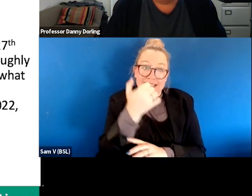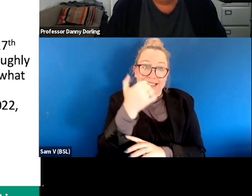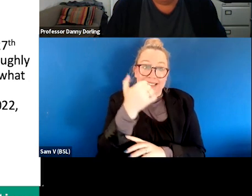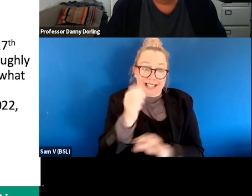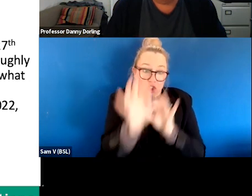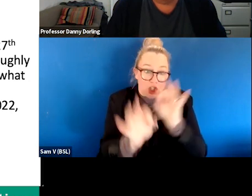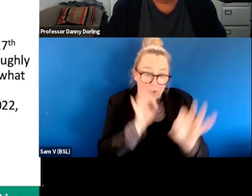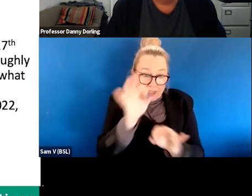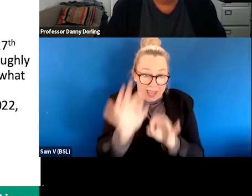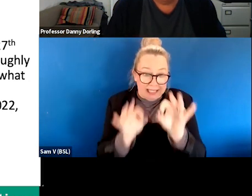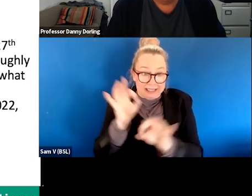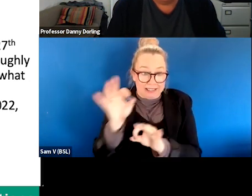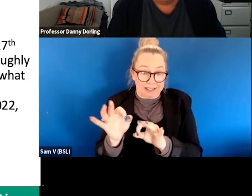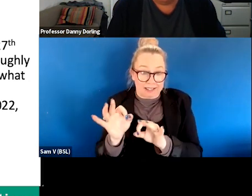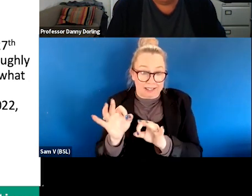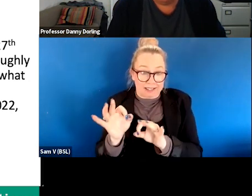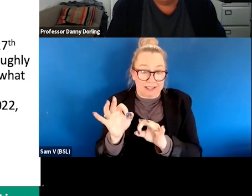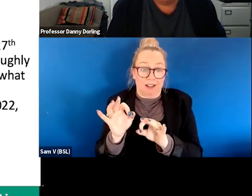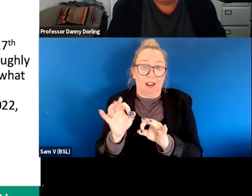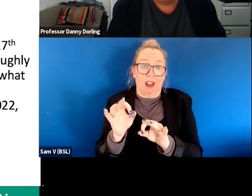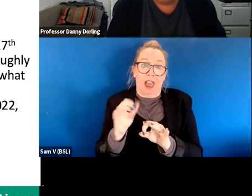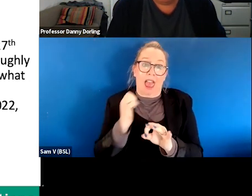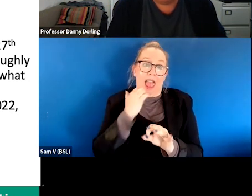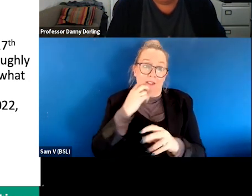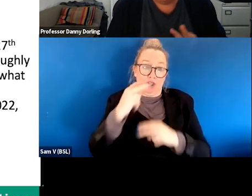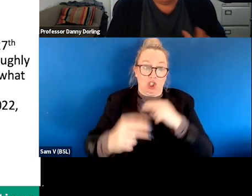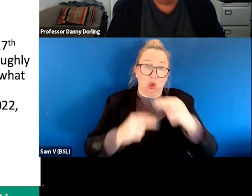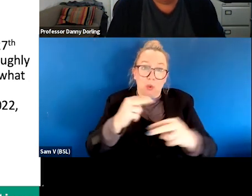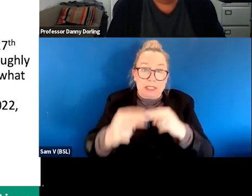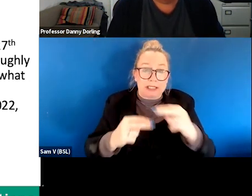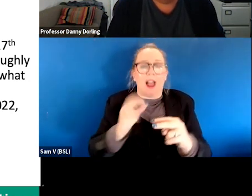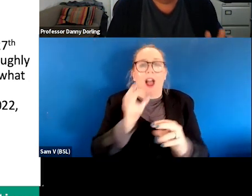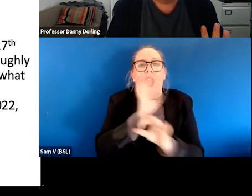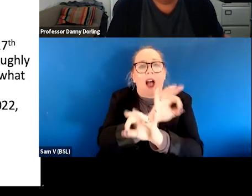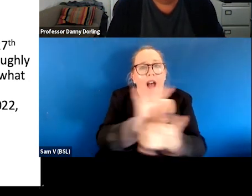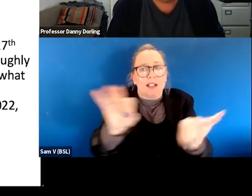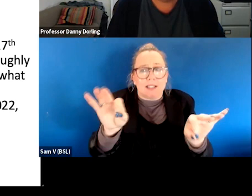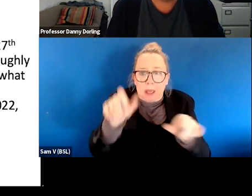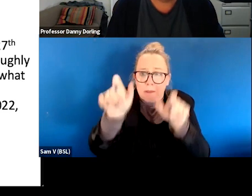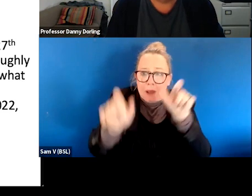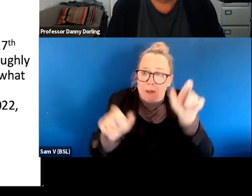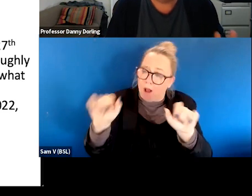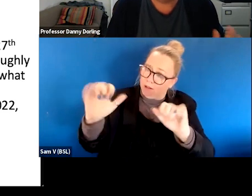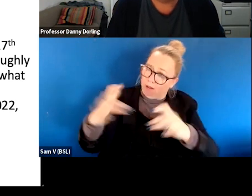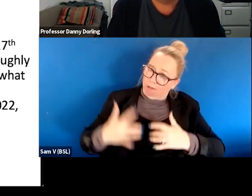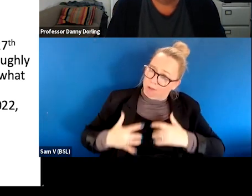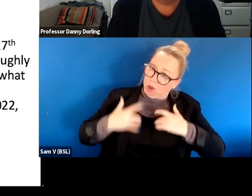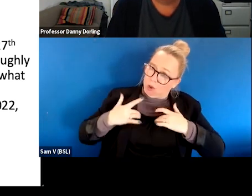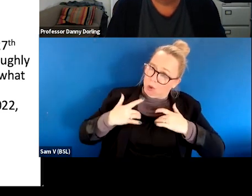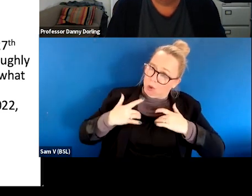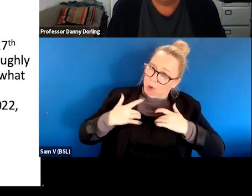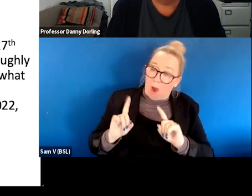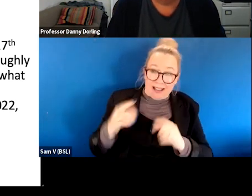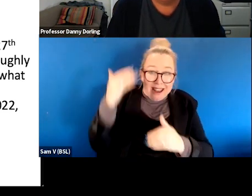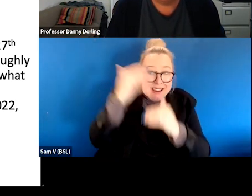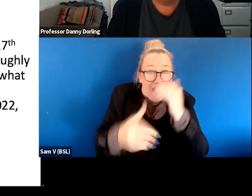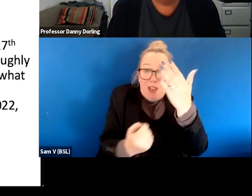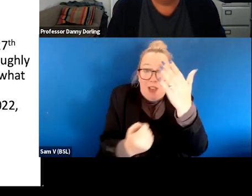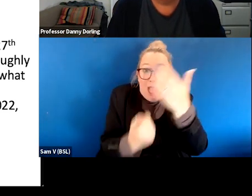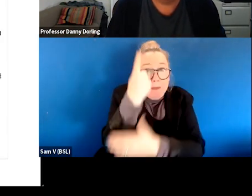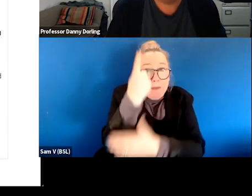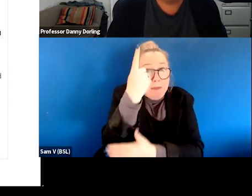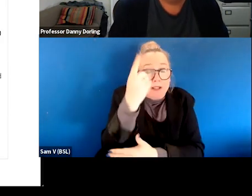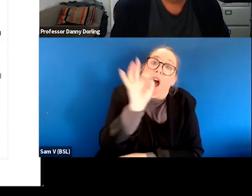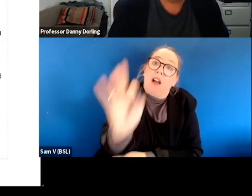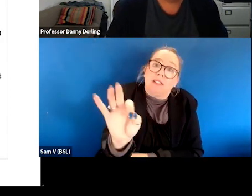asking people a whole series of pertinent questions about the pandemic. Never been done before. So what did it show? Let's rattle through this, so I'm not